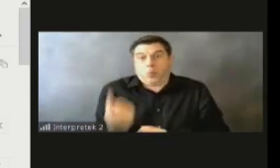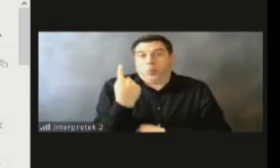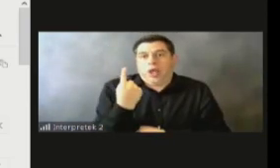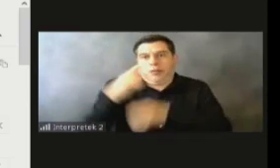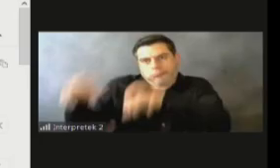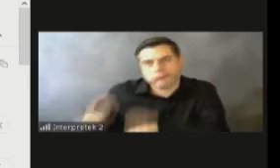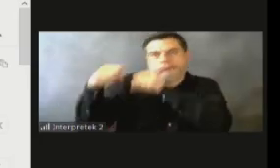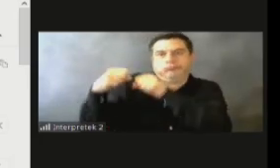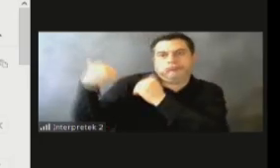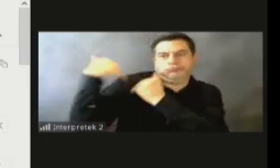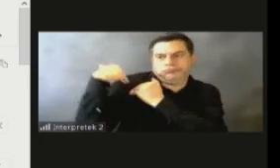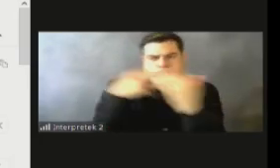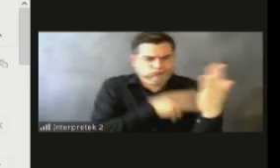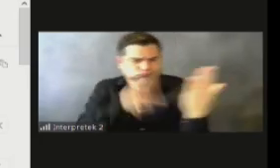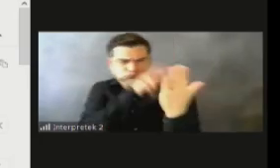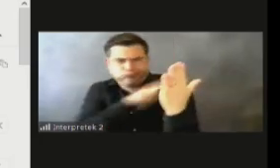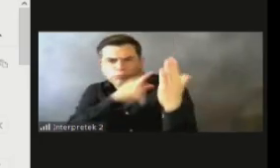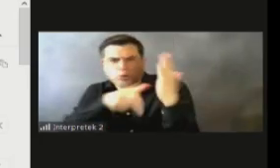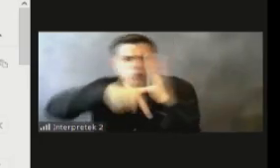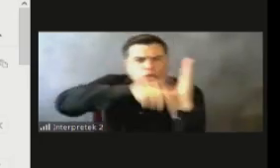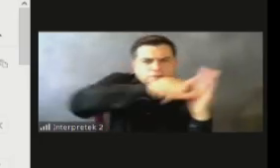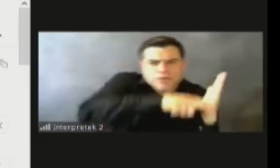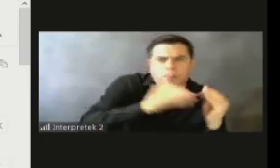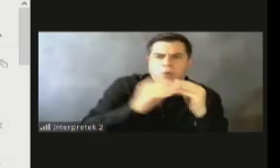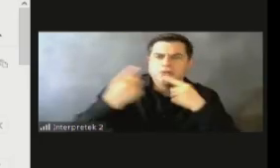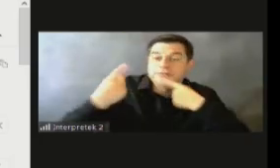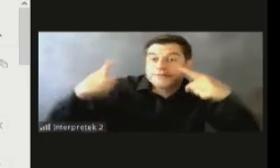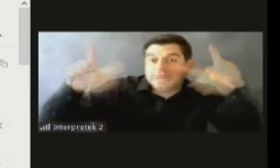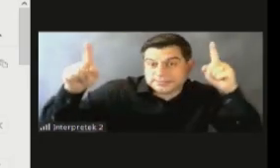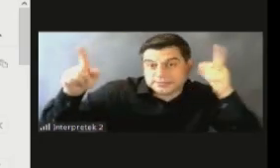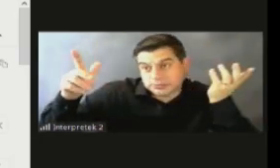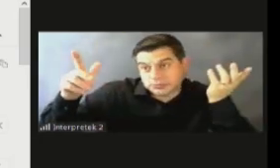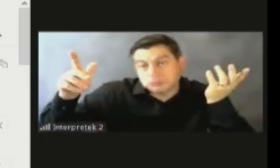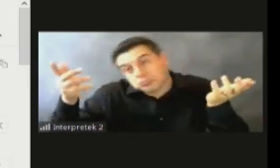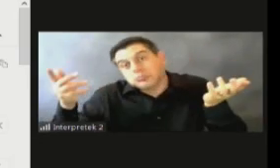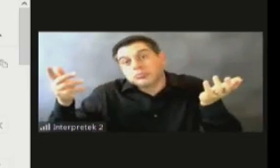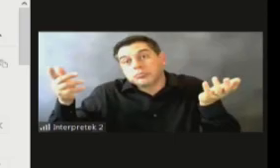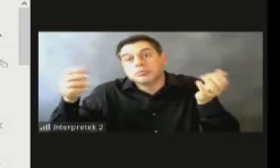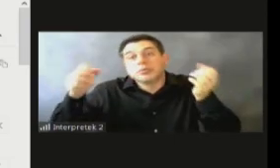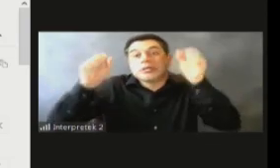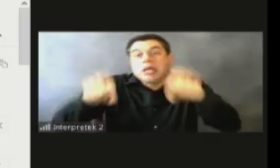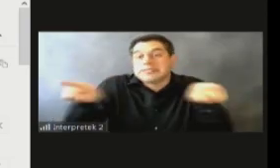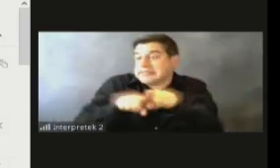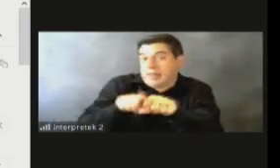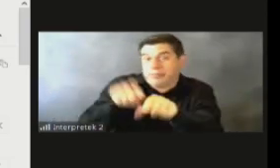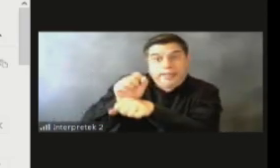effective to look at this. And it could be the same employee that also oversees the expedited review.